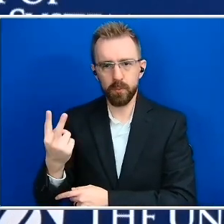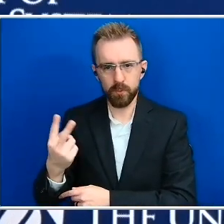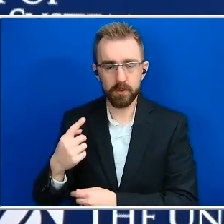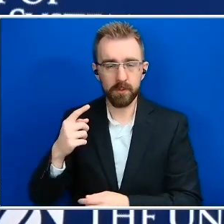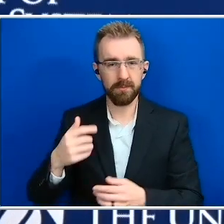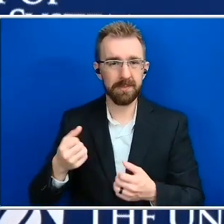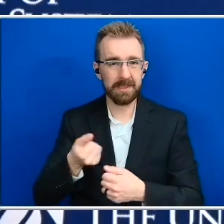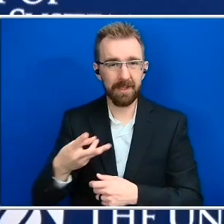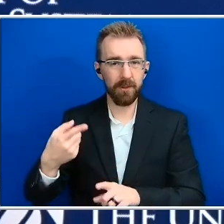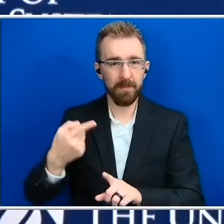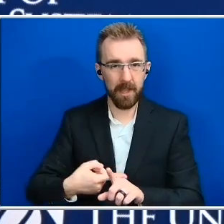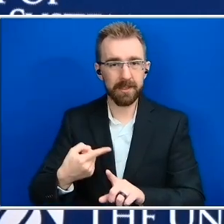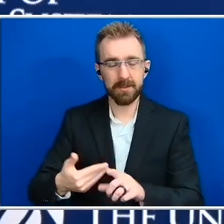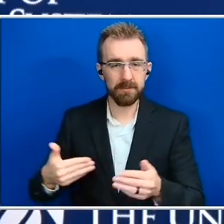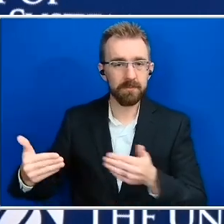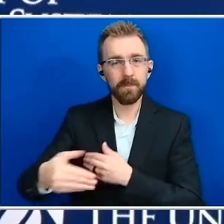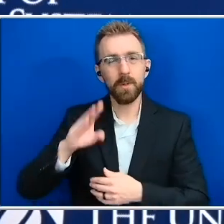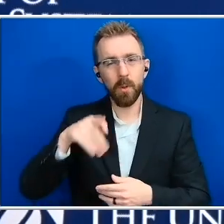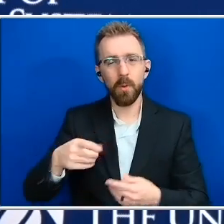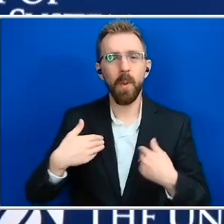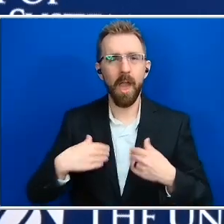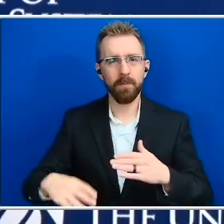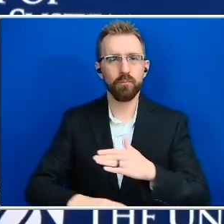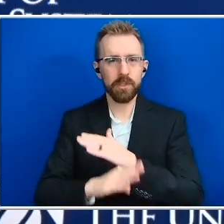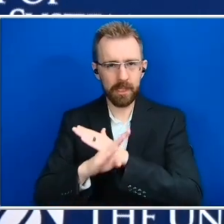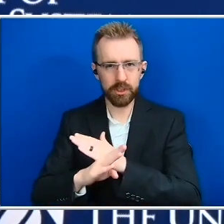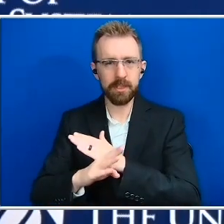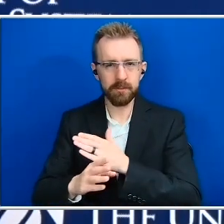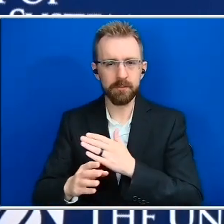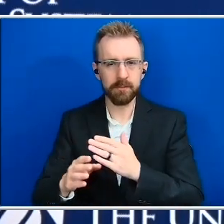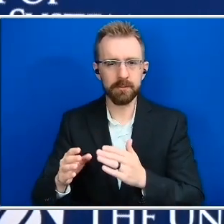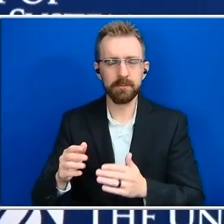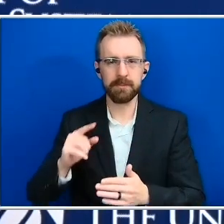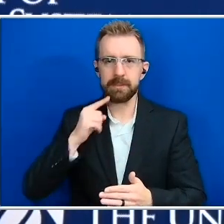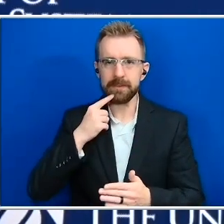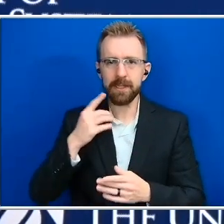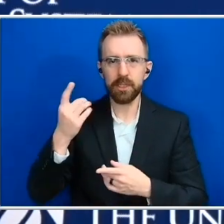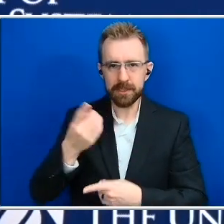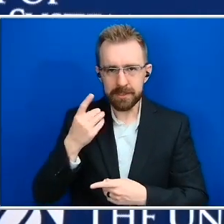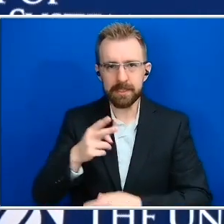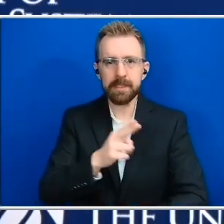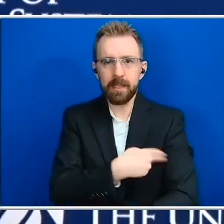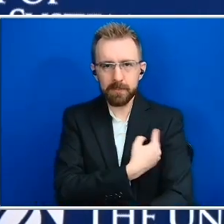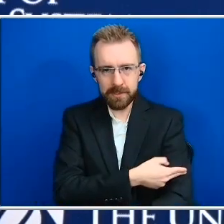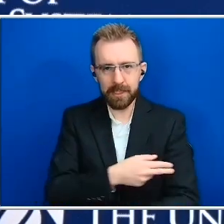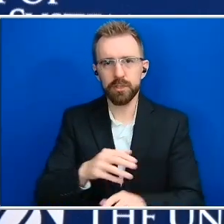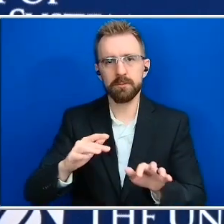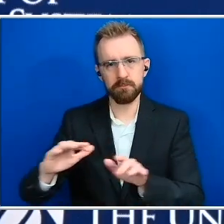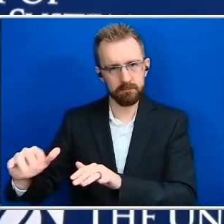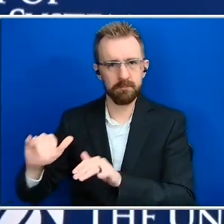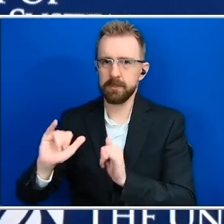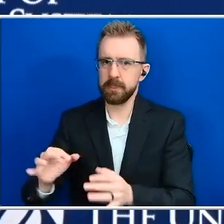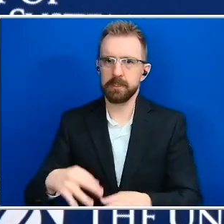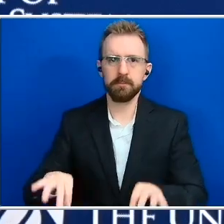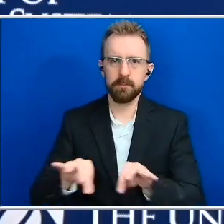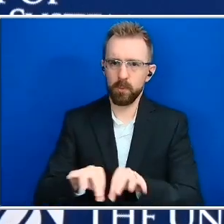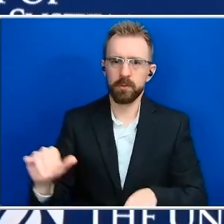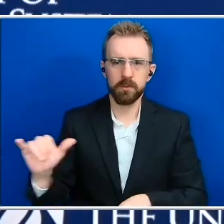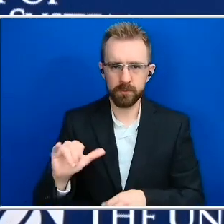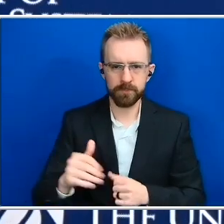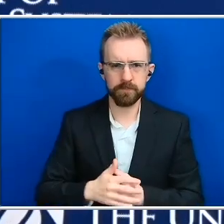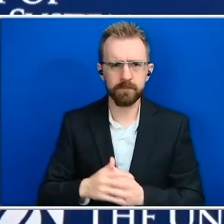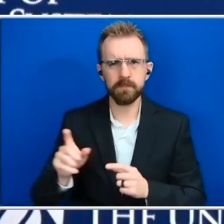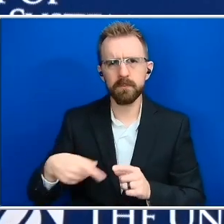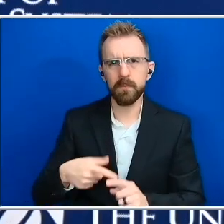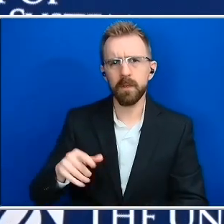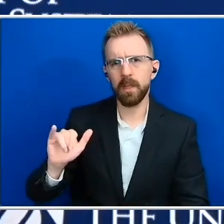that you get protection against severe disease and hospitalization, and that is vitally important. But what about influenza? We know